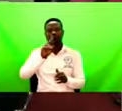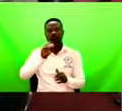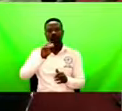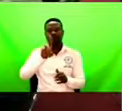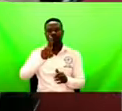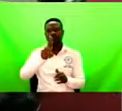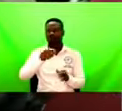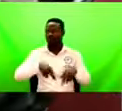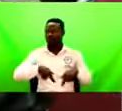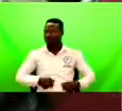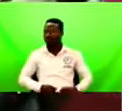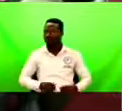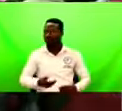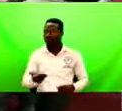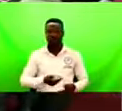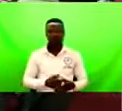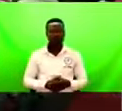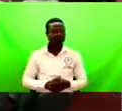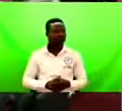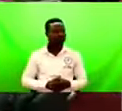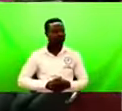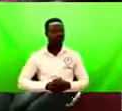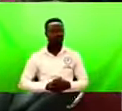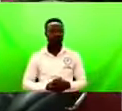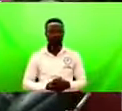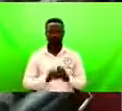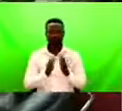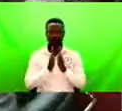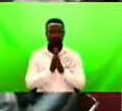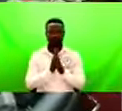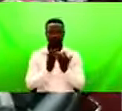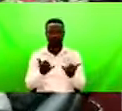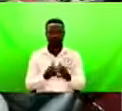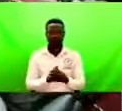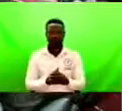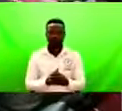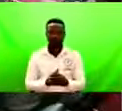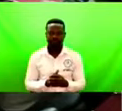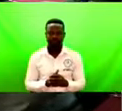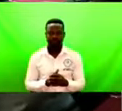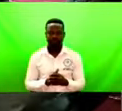Apostle John Apiedu, to come and pray.